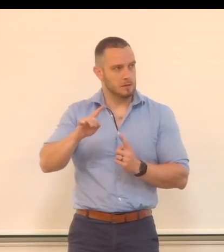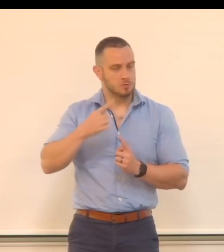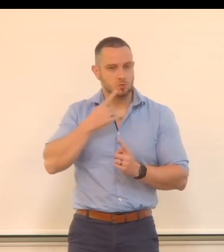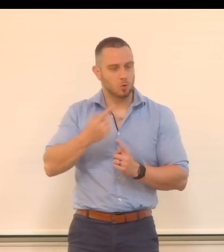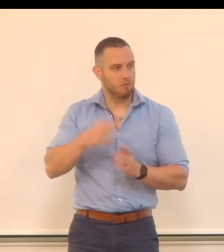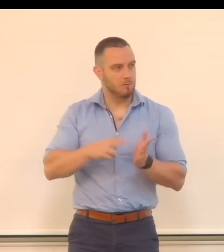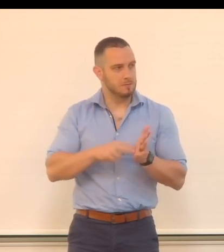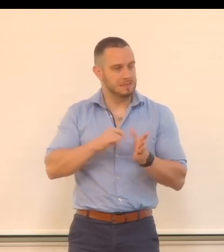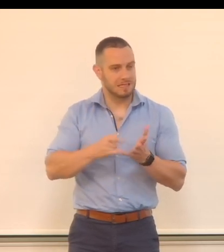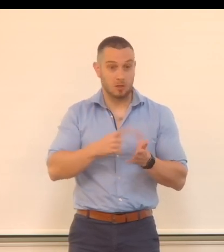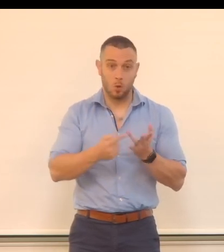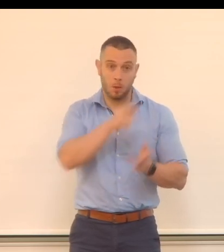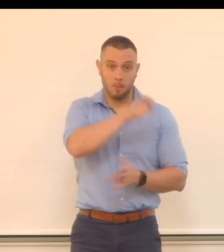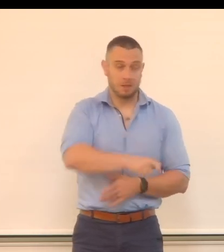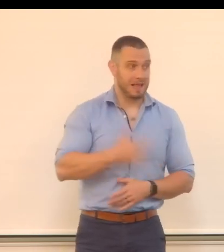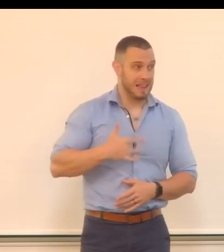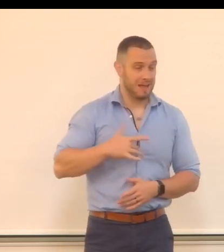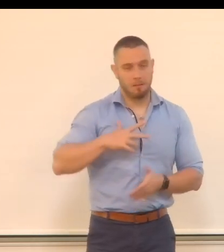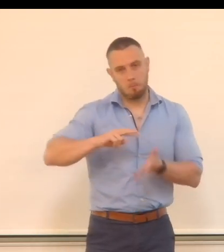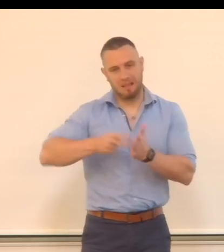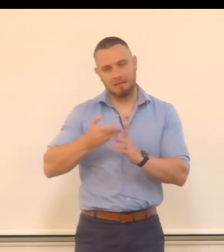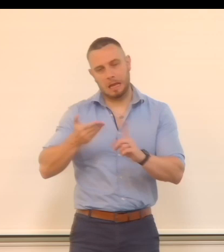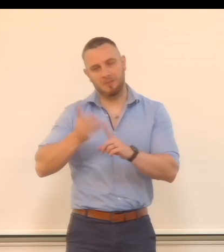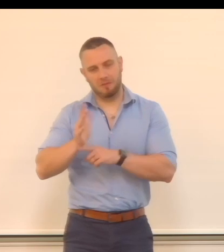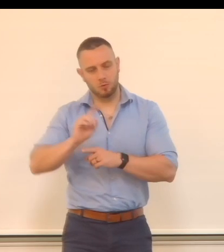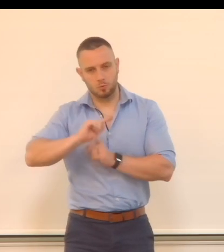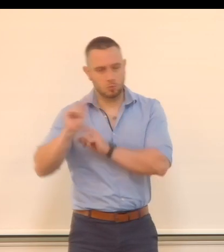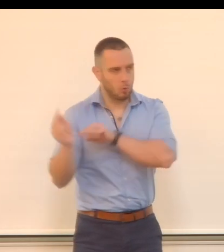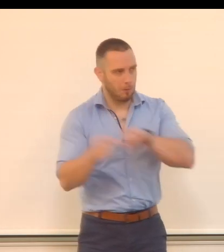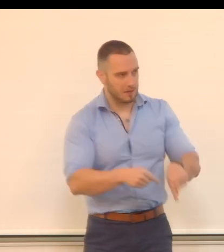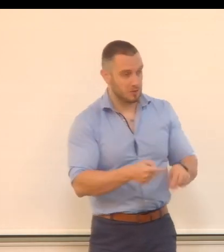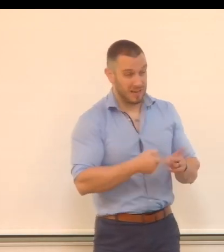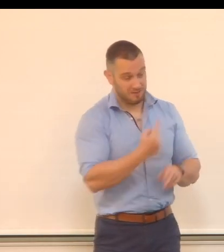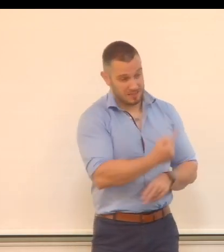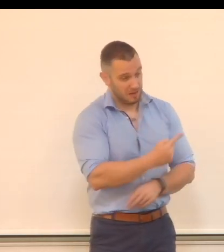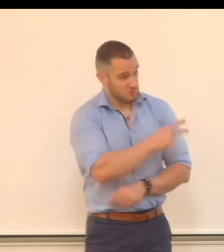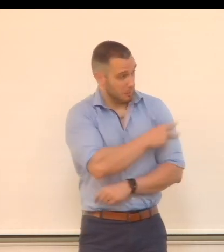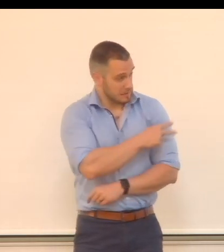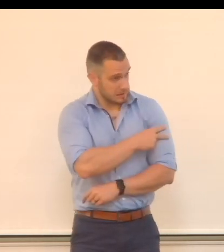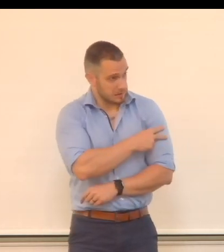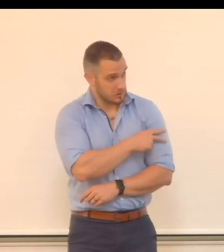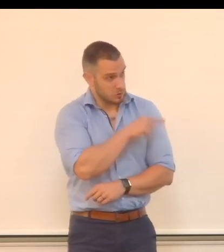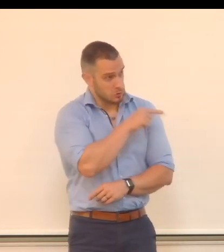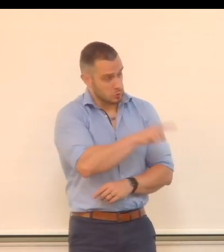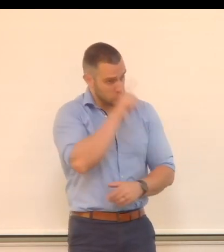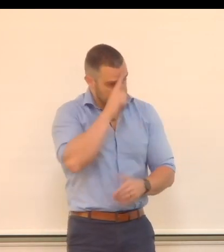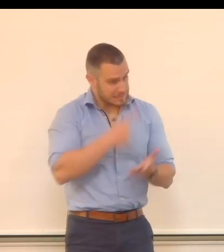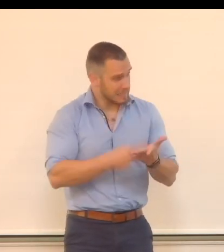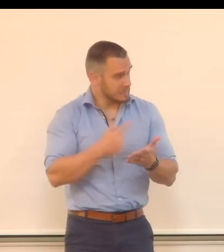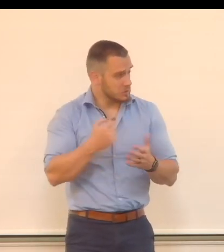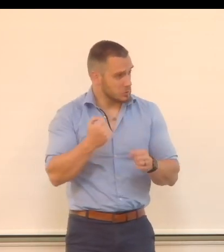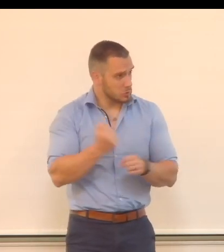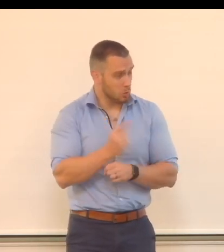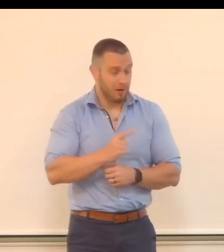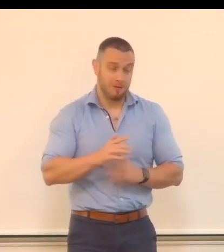other astronaut is alive, and they plan to go back. So if you're the commander, like, what would you decide at that time? Like, a